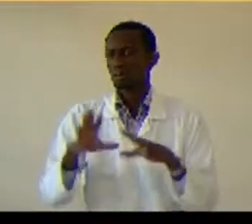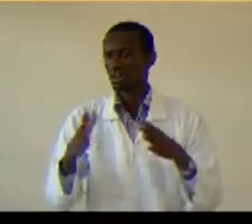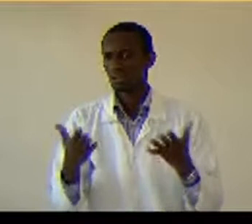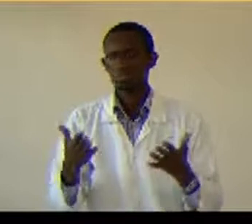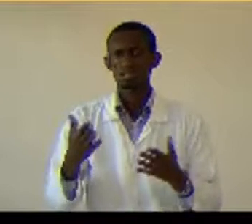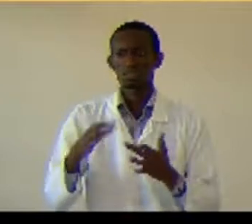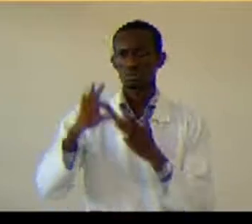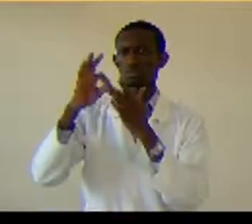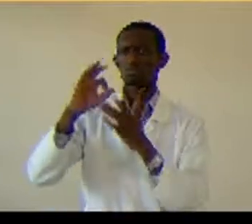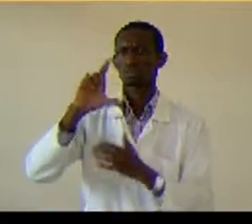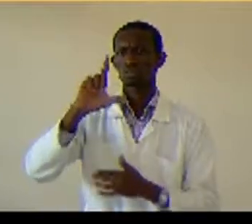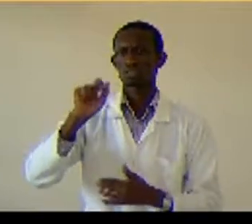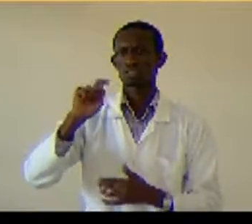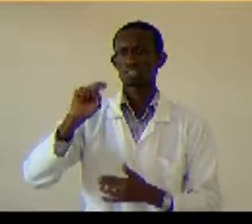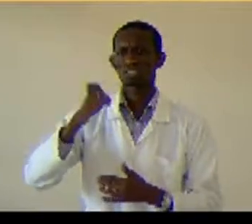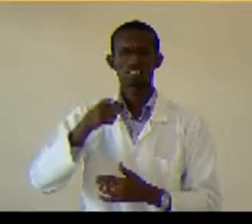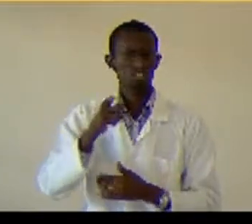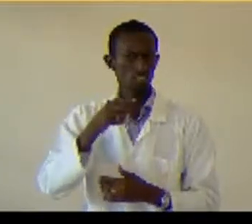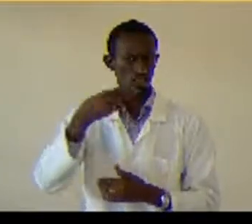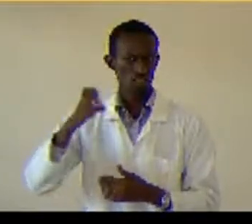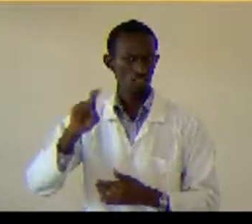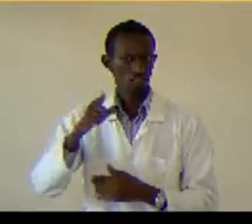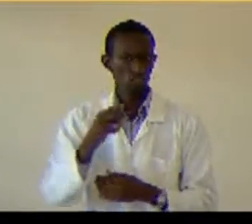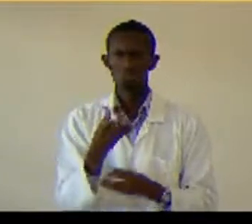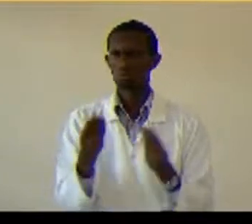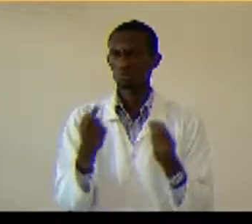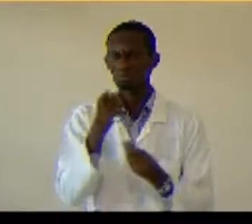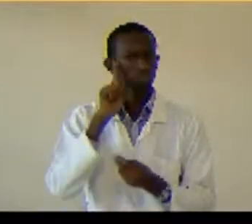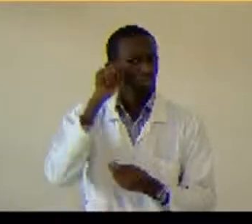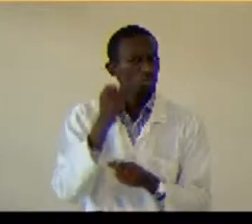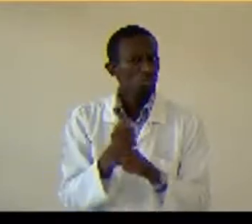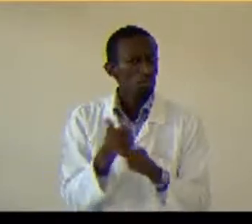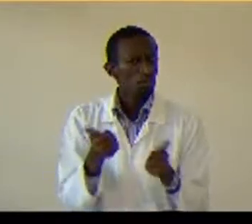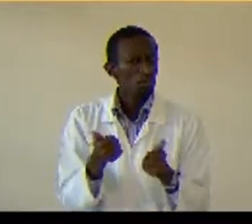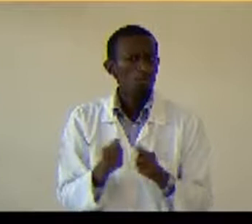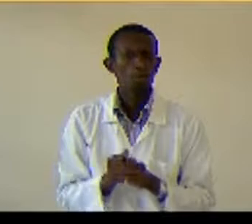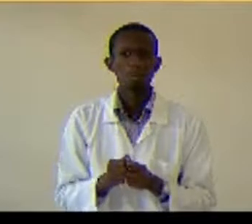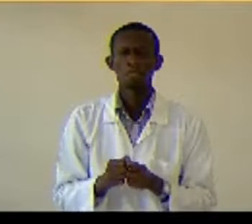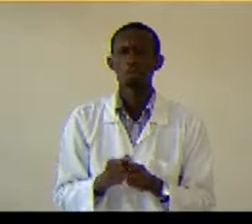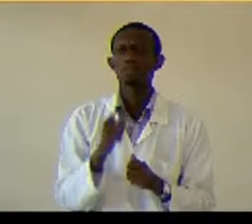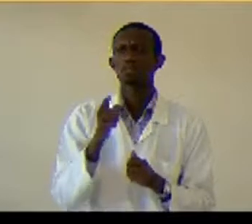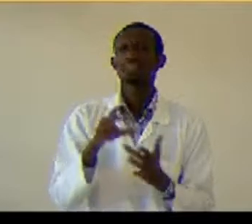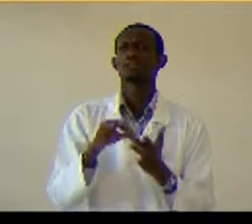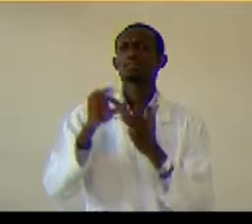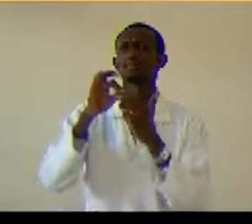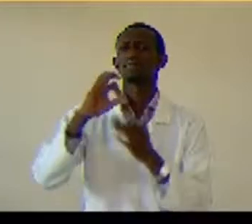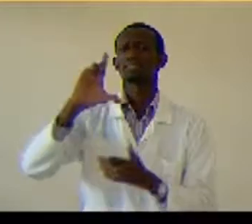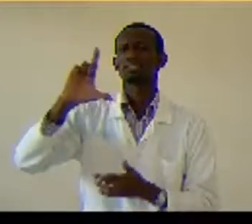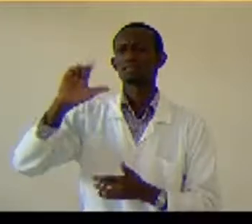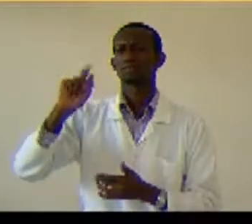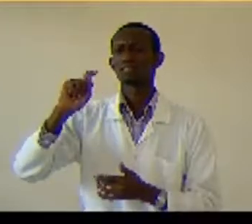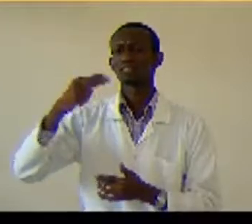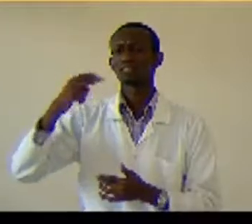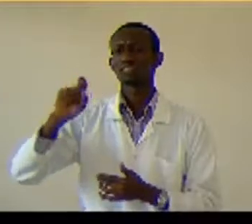that. You think you can do that? Part B, the specific latent heat of fusion of